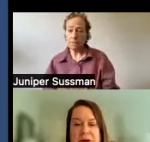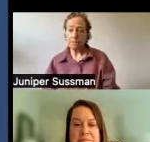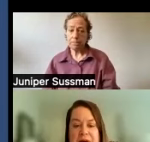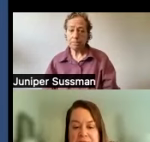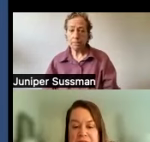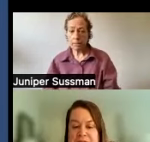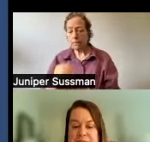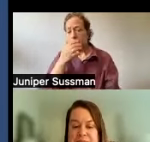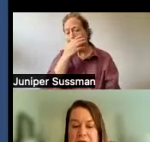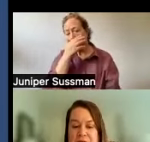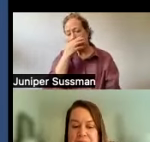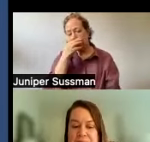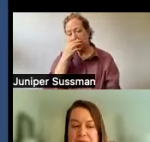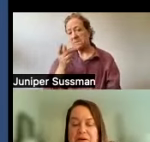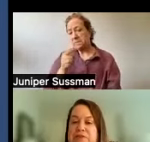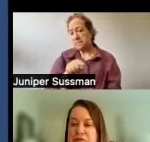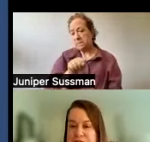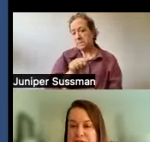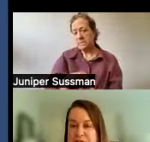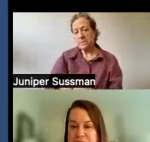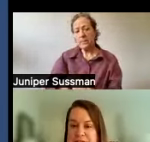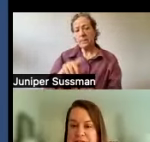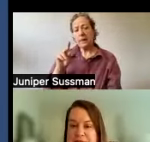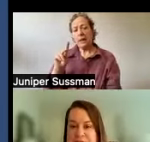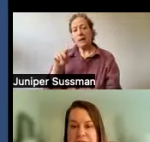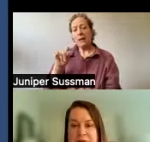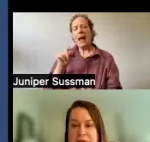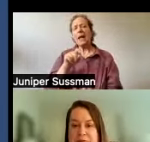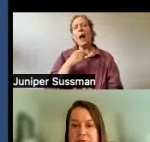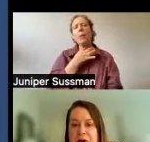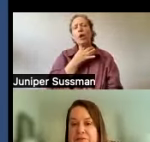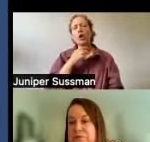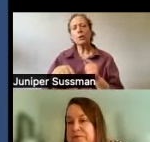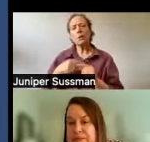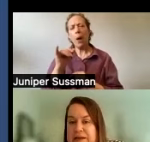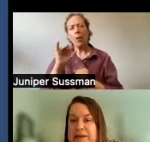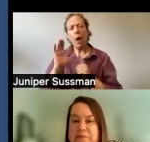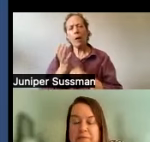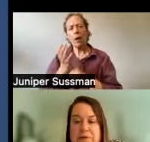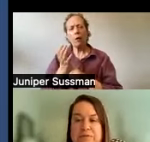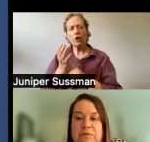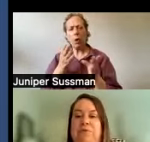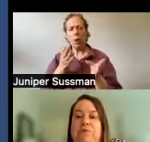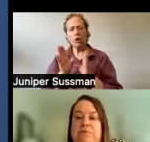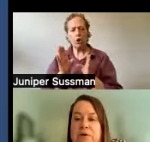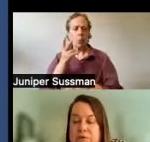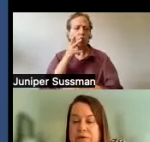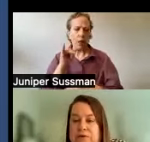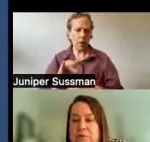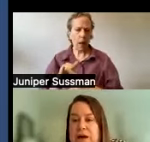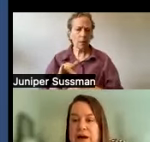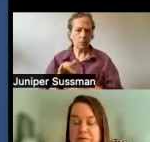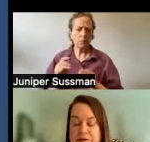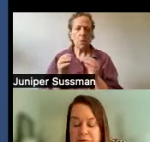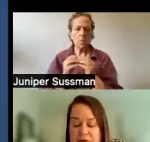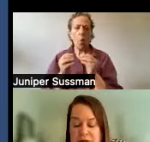So I'm curious, the cultural shift that you mentioned, which I think we're all sort of seeing, the push for more remote work or